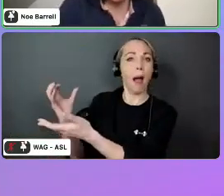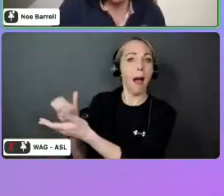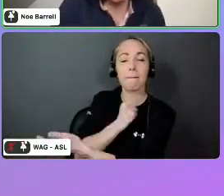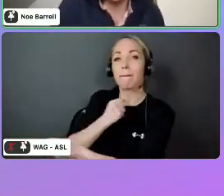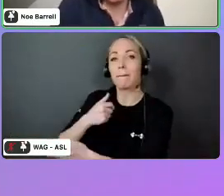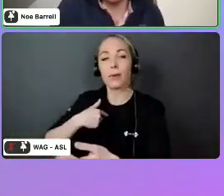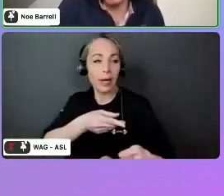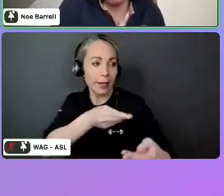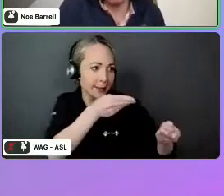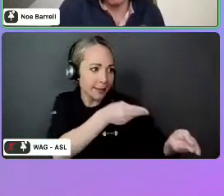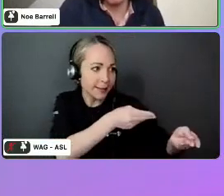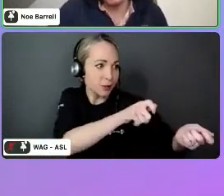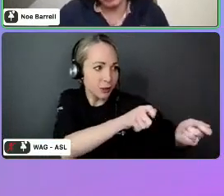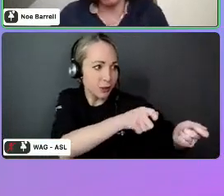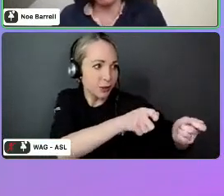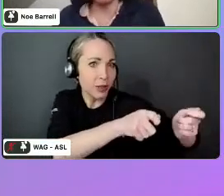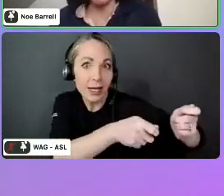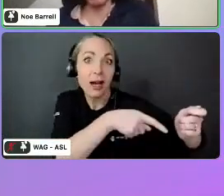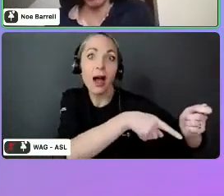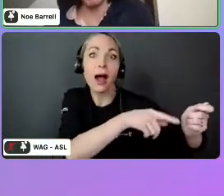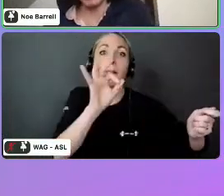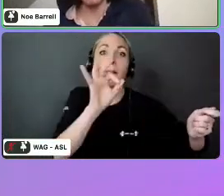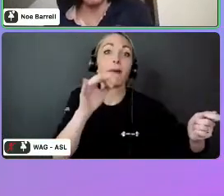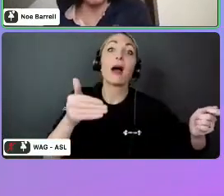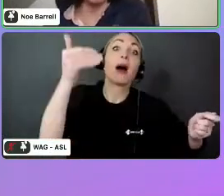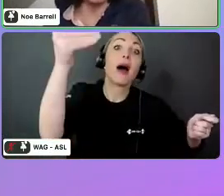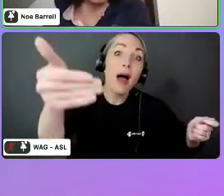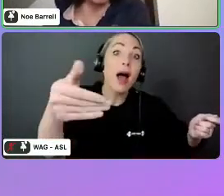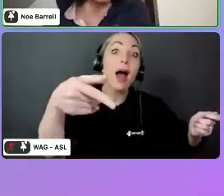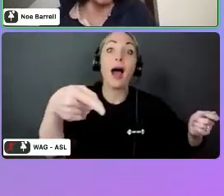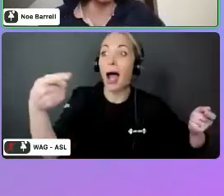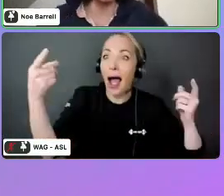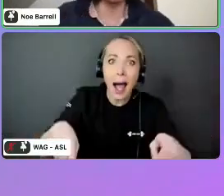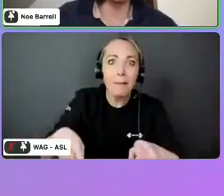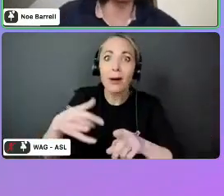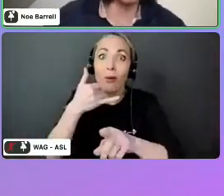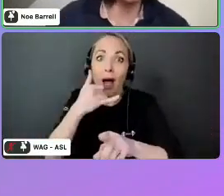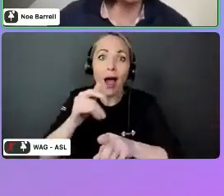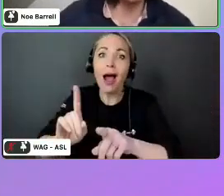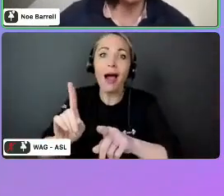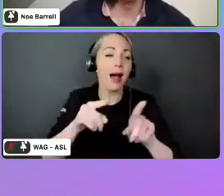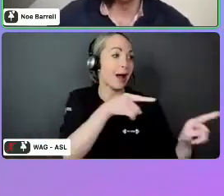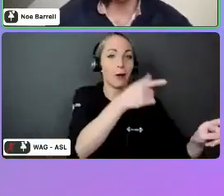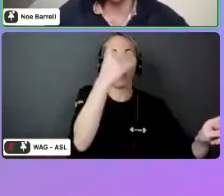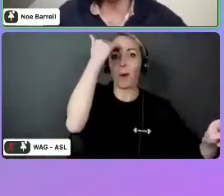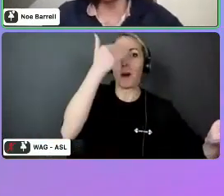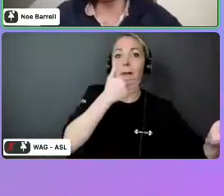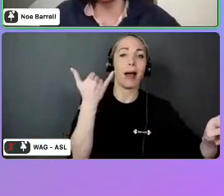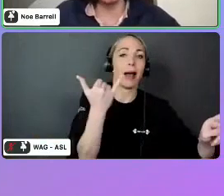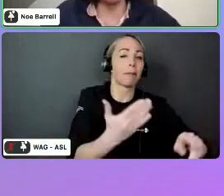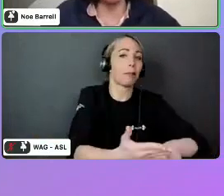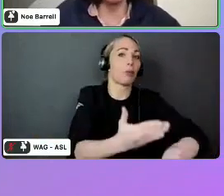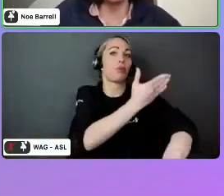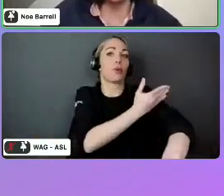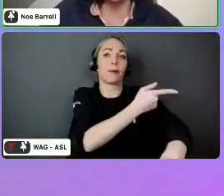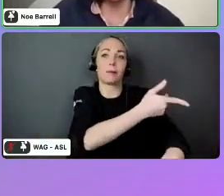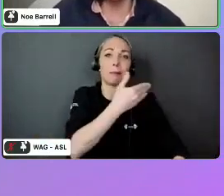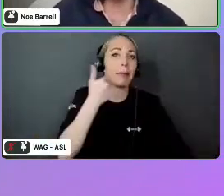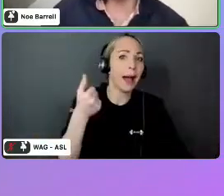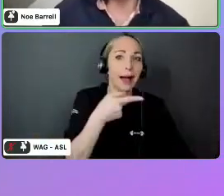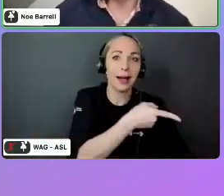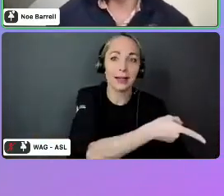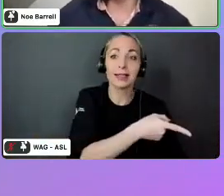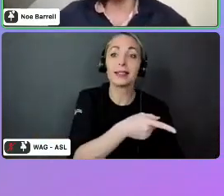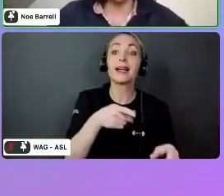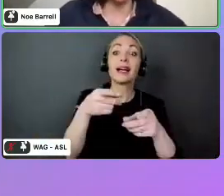see something and we get it wrong and when we learn and that we have a deployed model out in production is at most 2